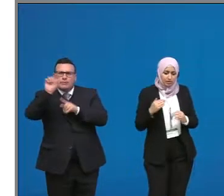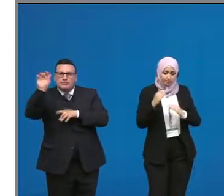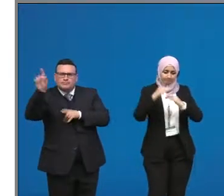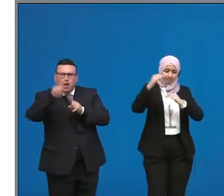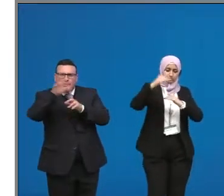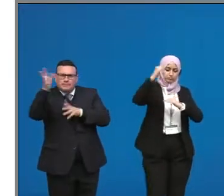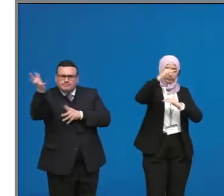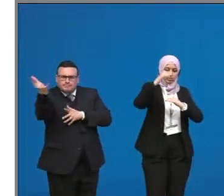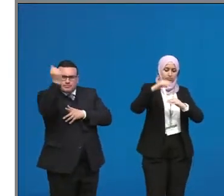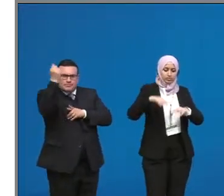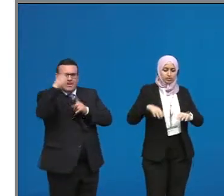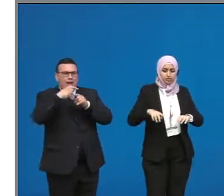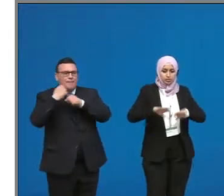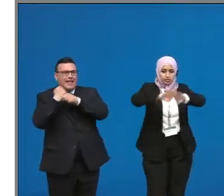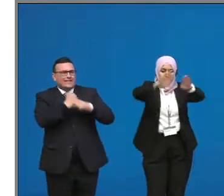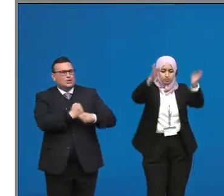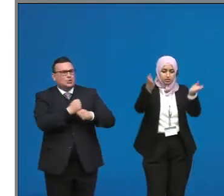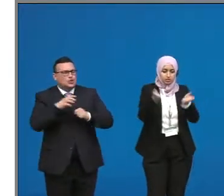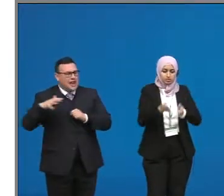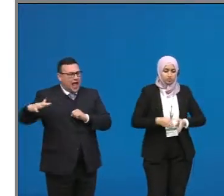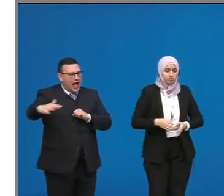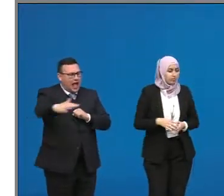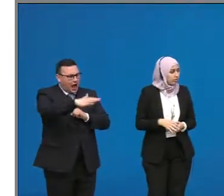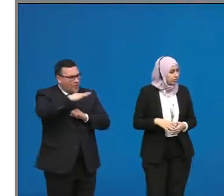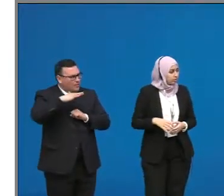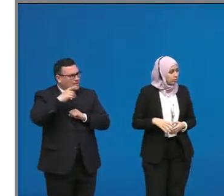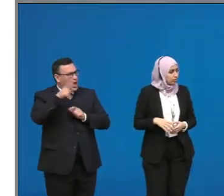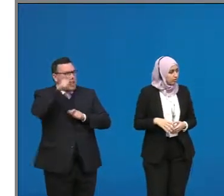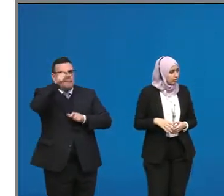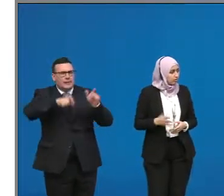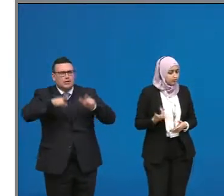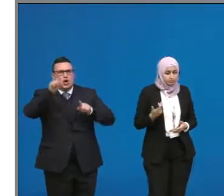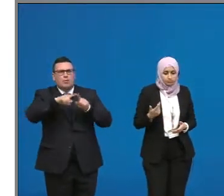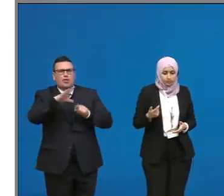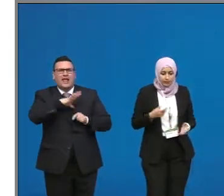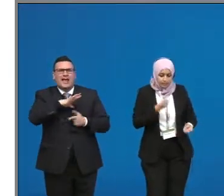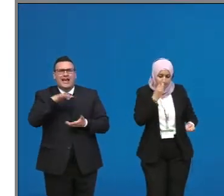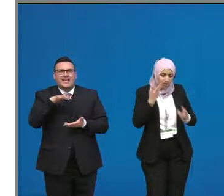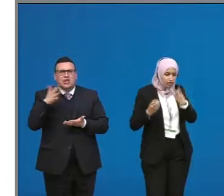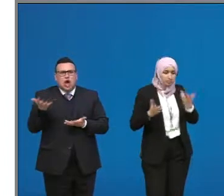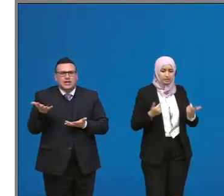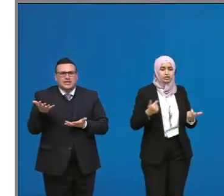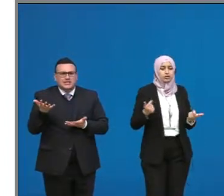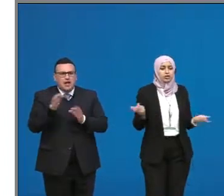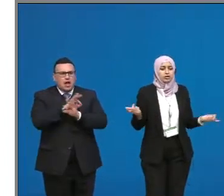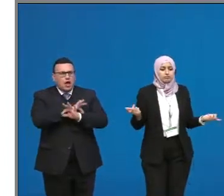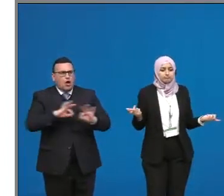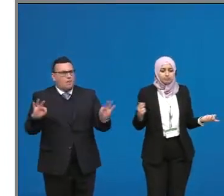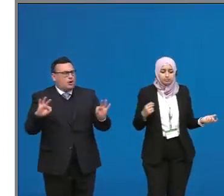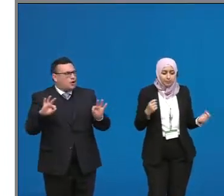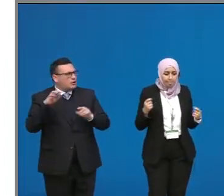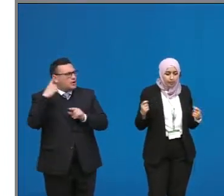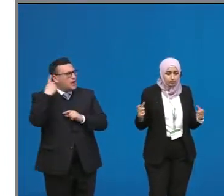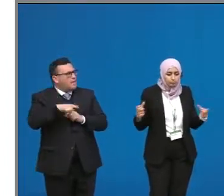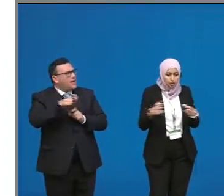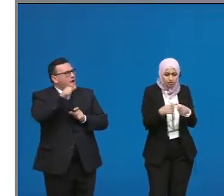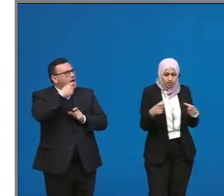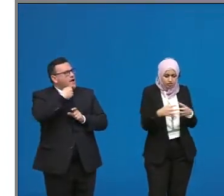institutions, people, and resources, and it provides